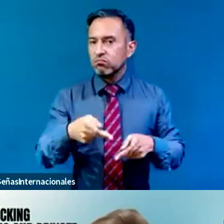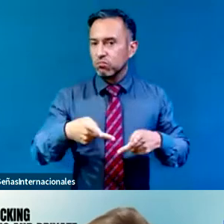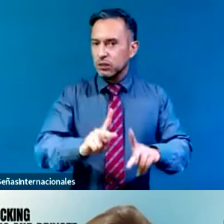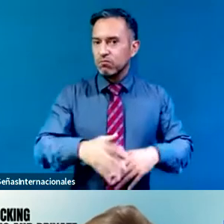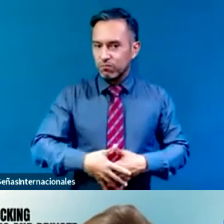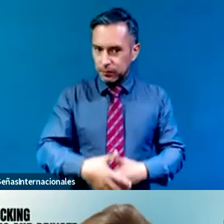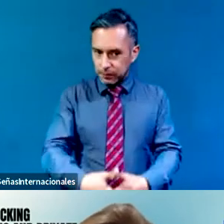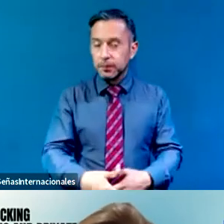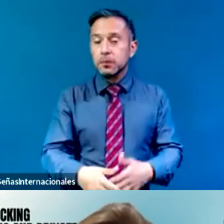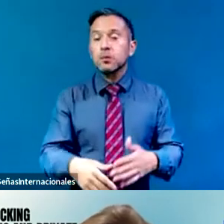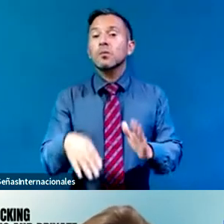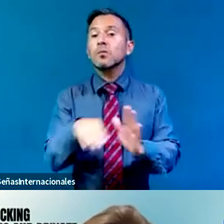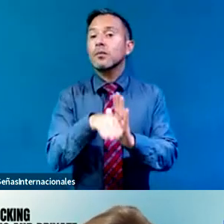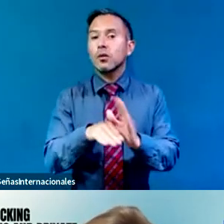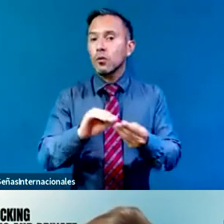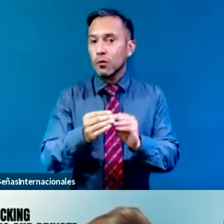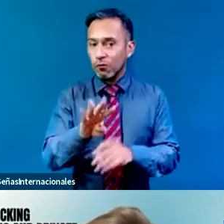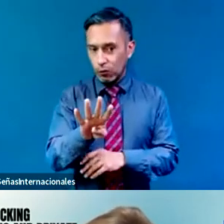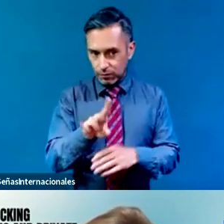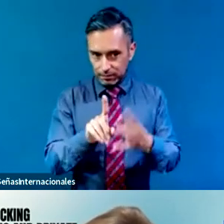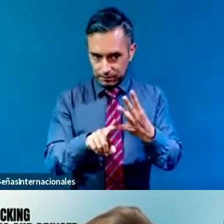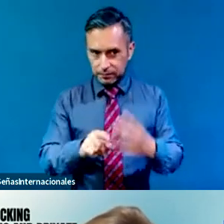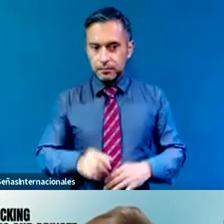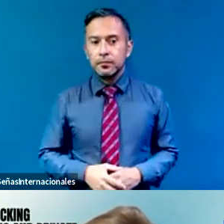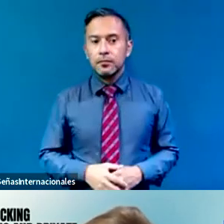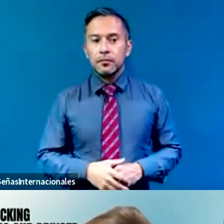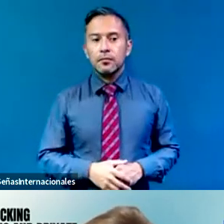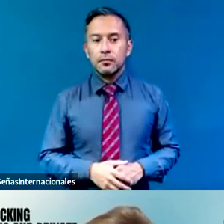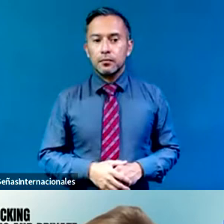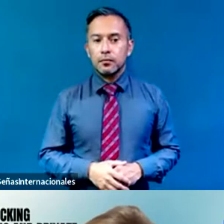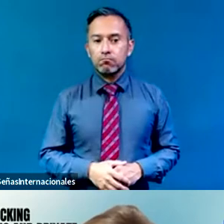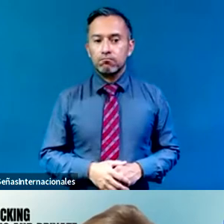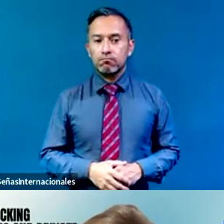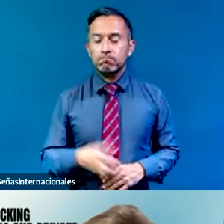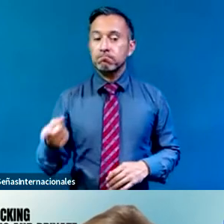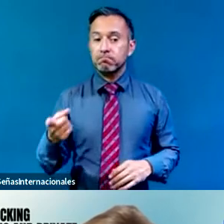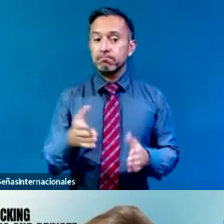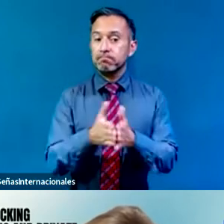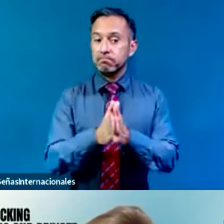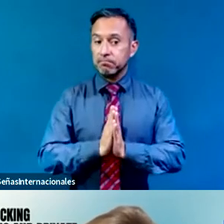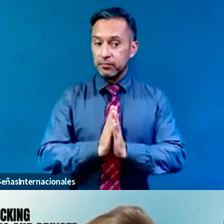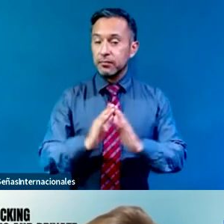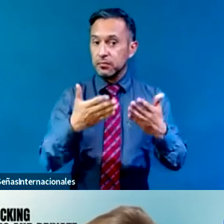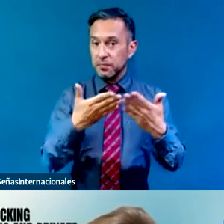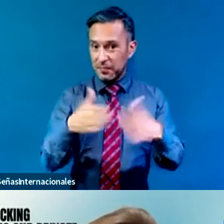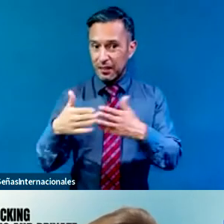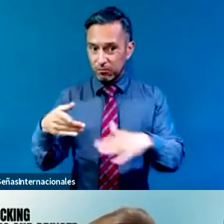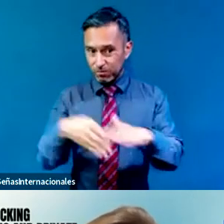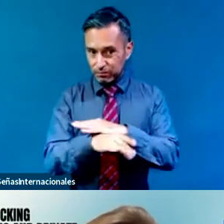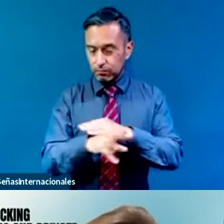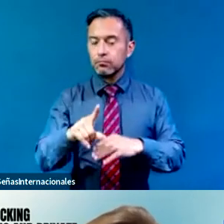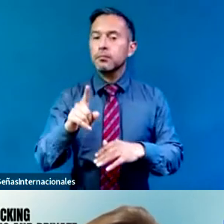side and demand side informal barriers to women's access to usage must be dismantled. There's lots of work to be done on informal